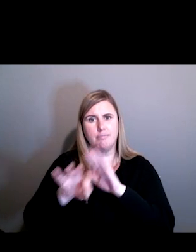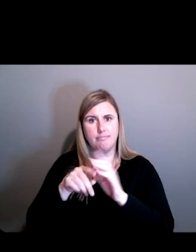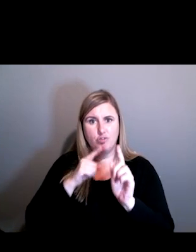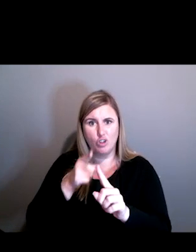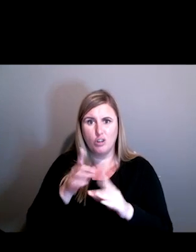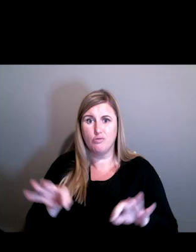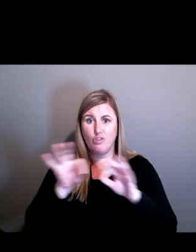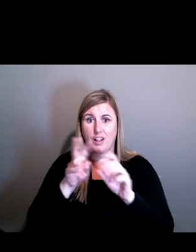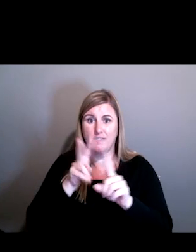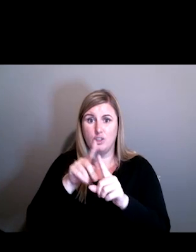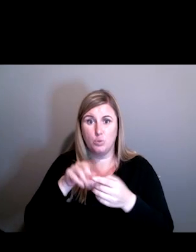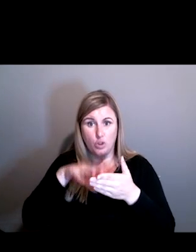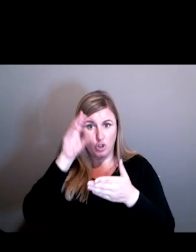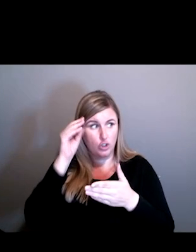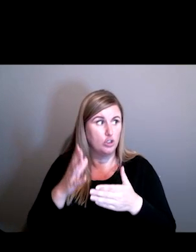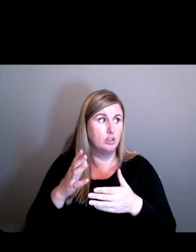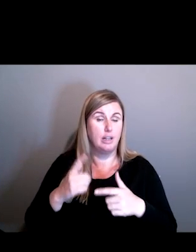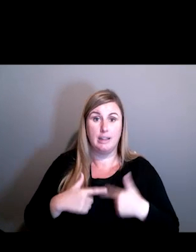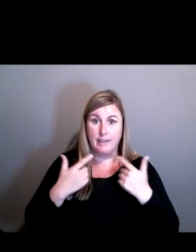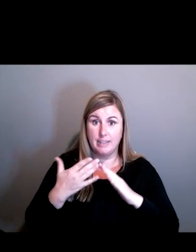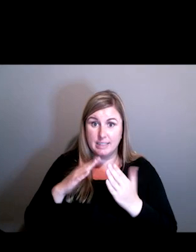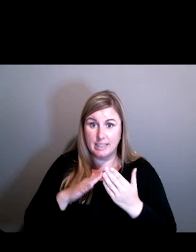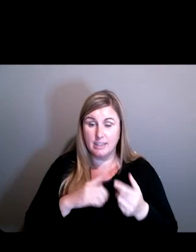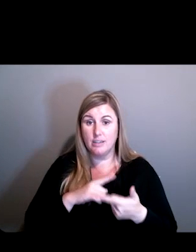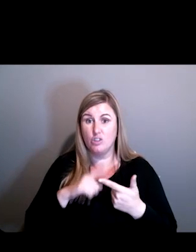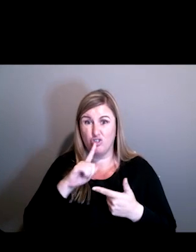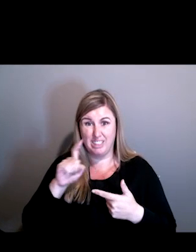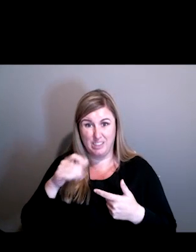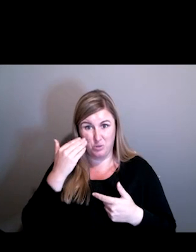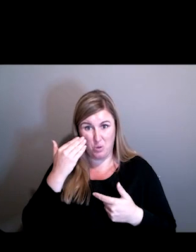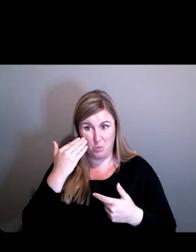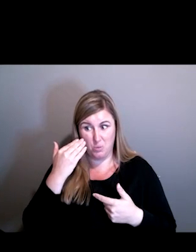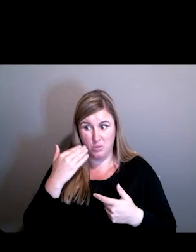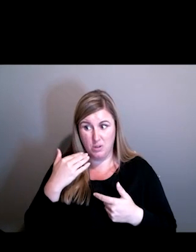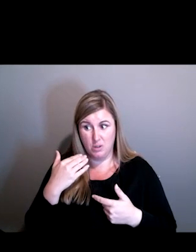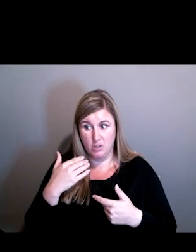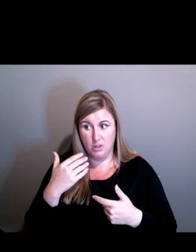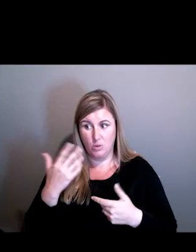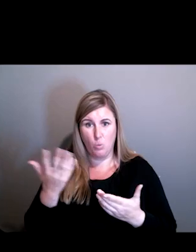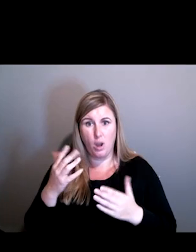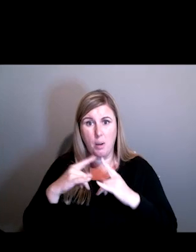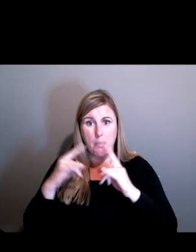that are relevant to your learner. Where do they live? Do they live in the city? Do they really need to learn